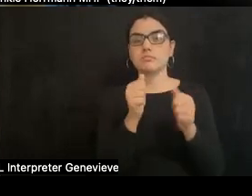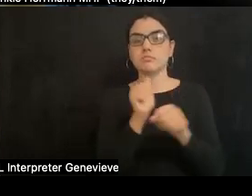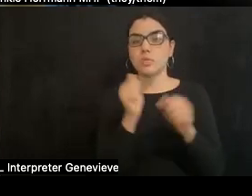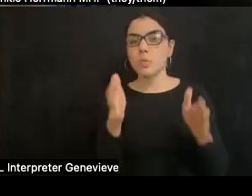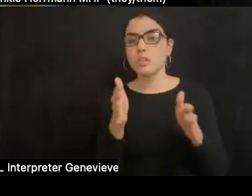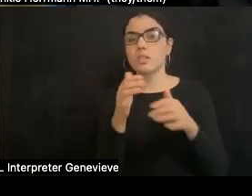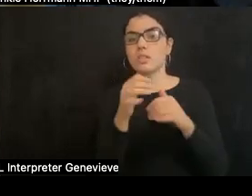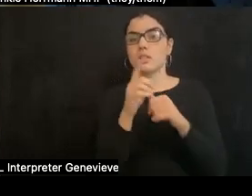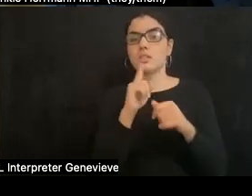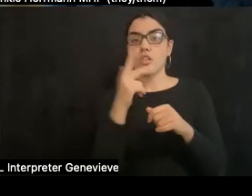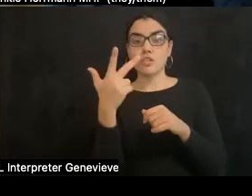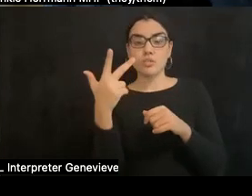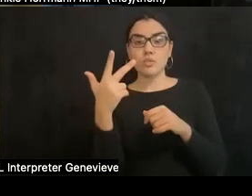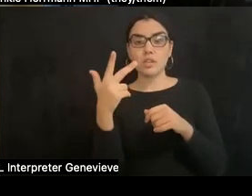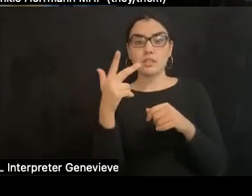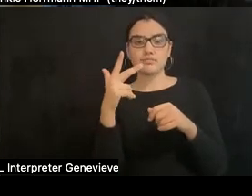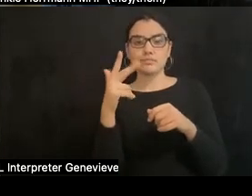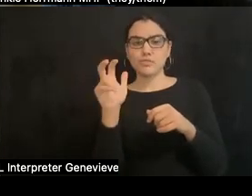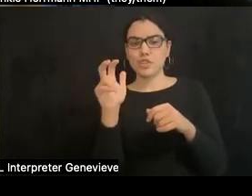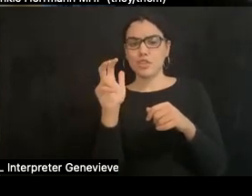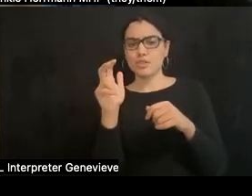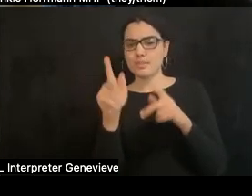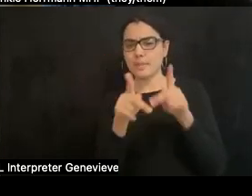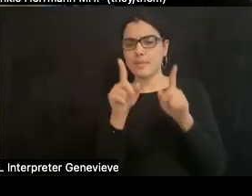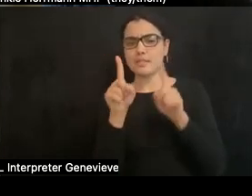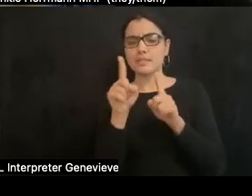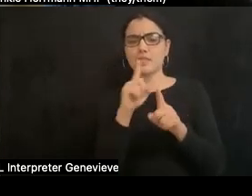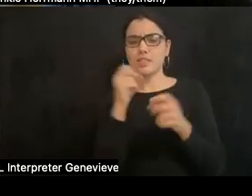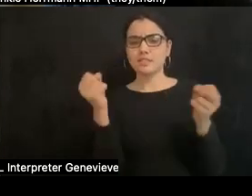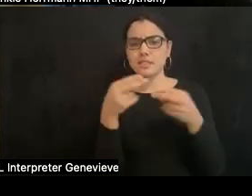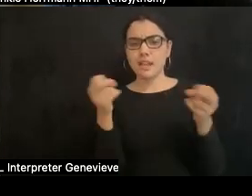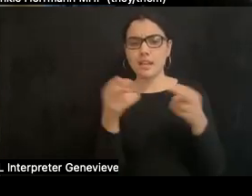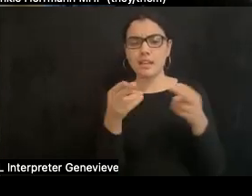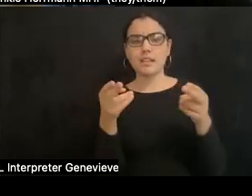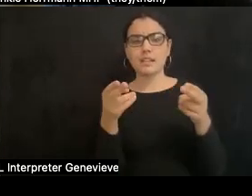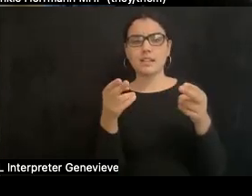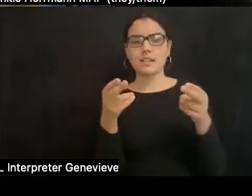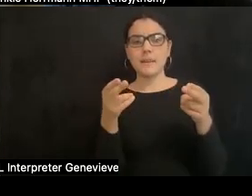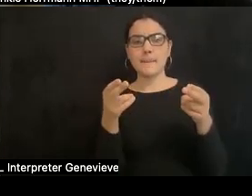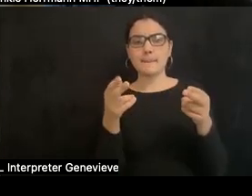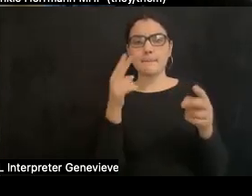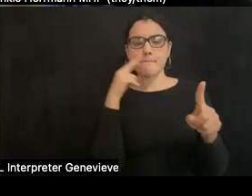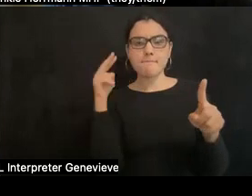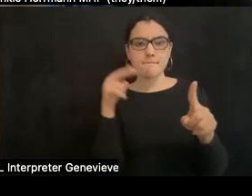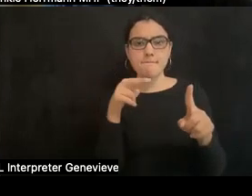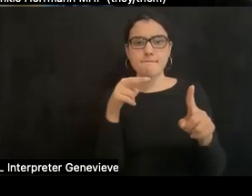halls. We had a couple hundred people attend, and the slides were all, looked at